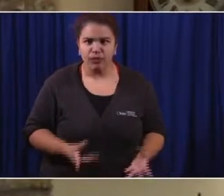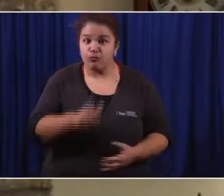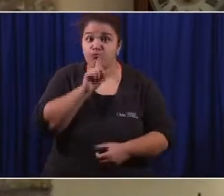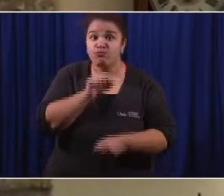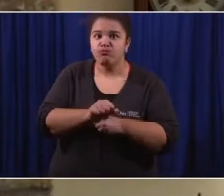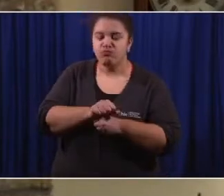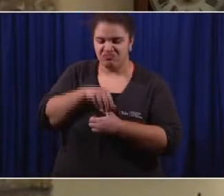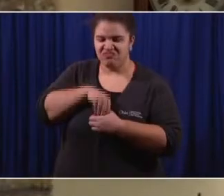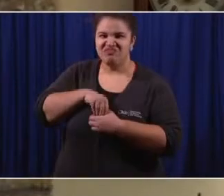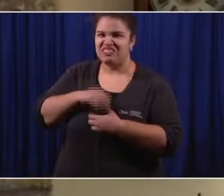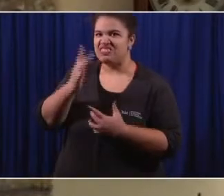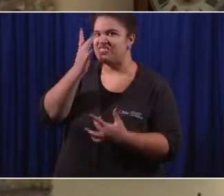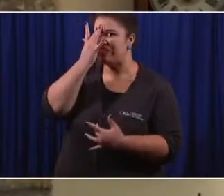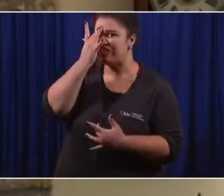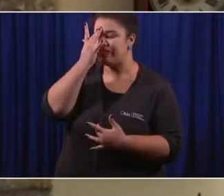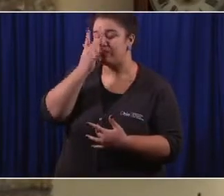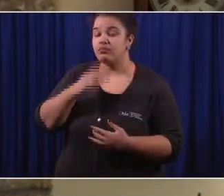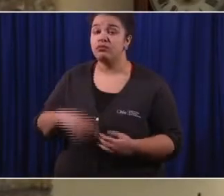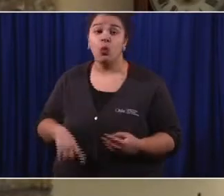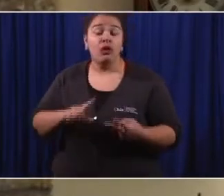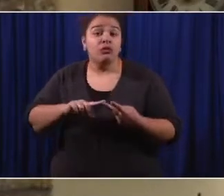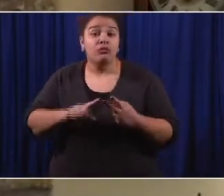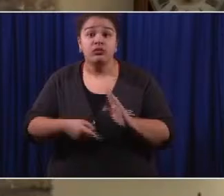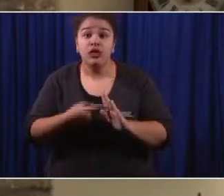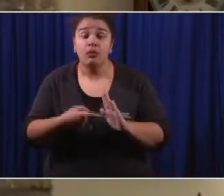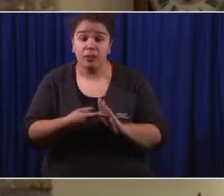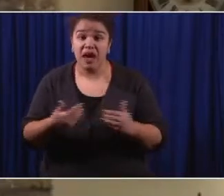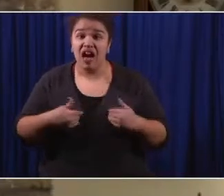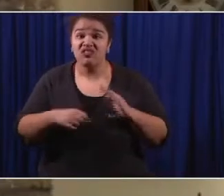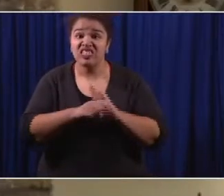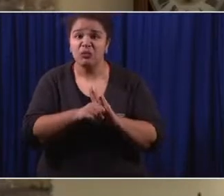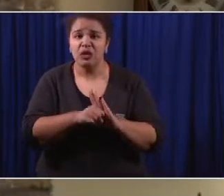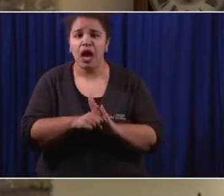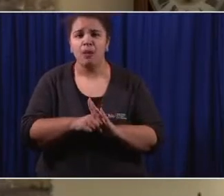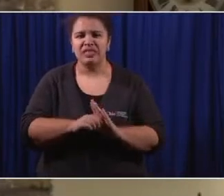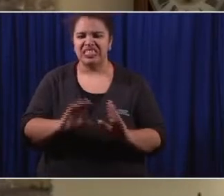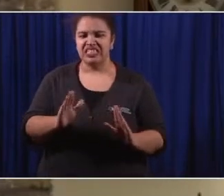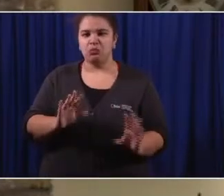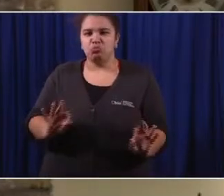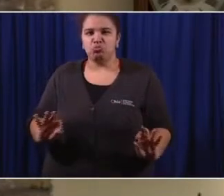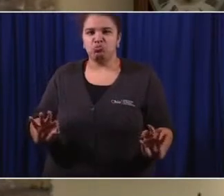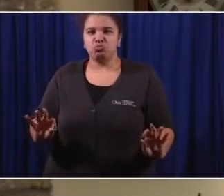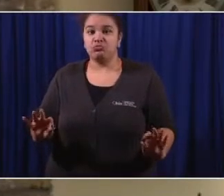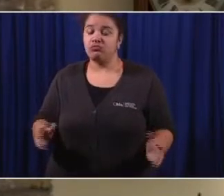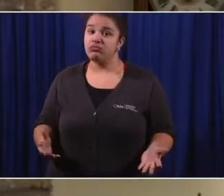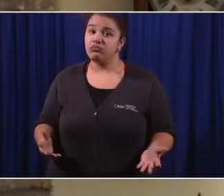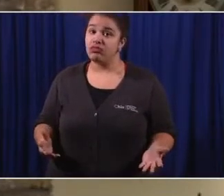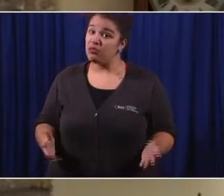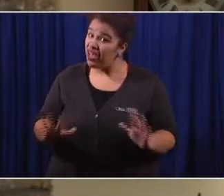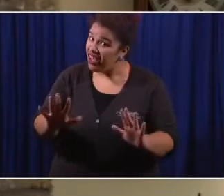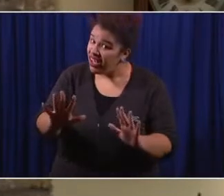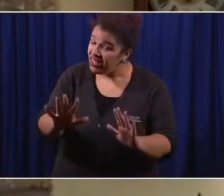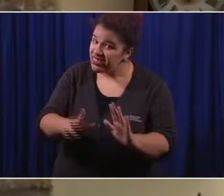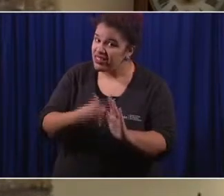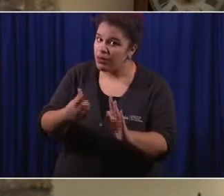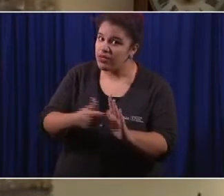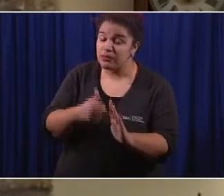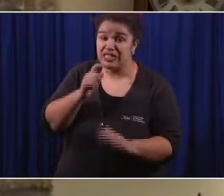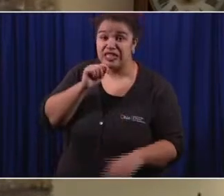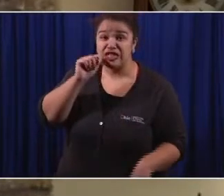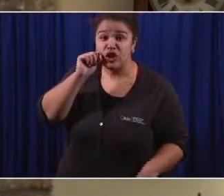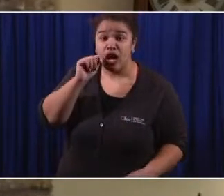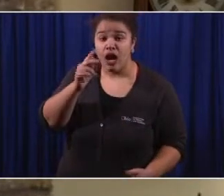symptoms. But we also know that people, teenagers, for example, can get pretty sick. And we also worry